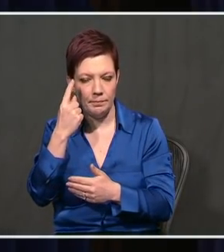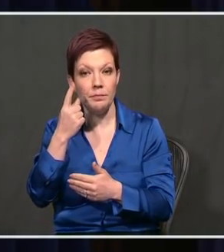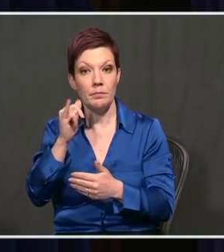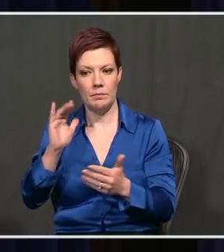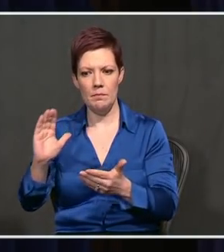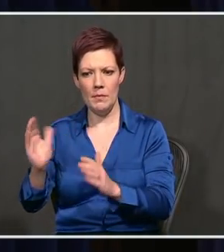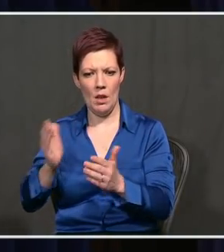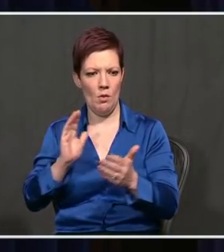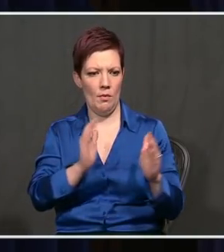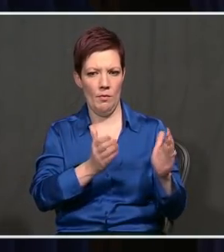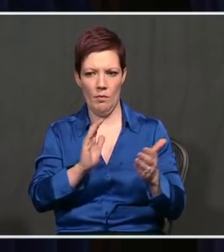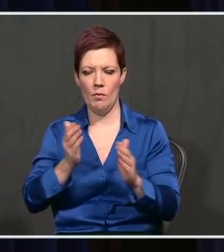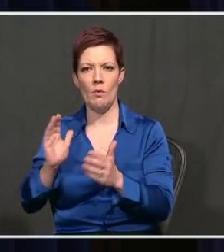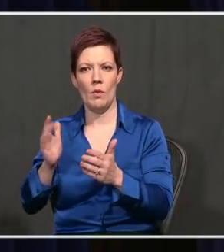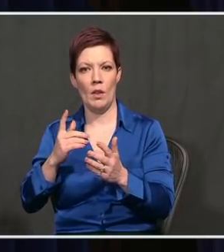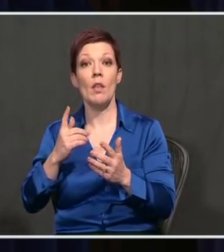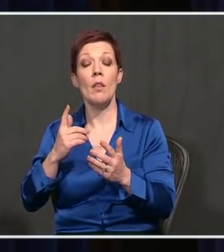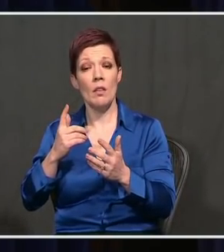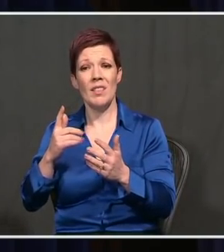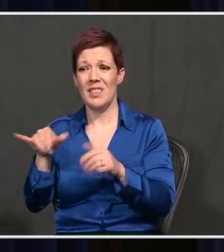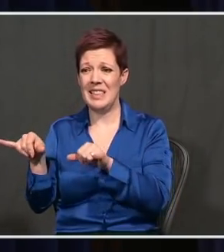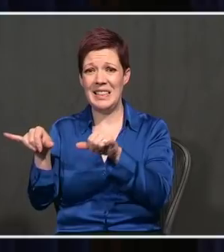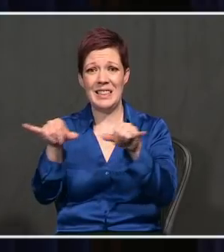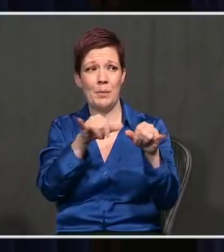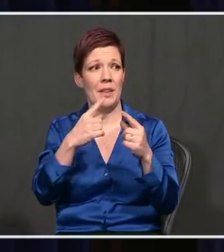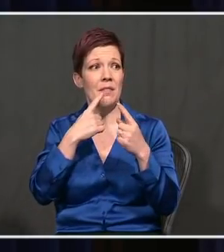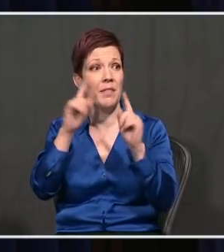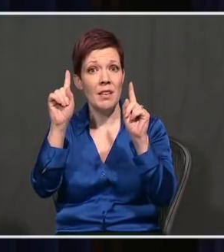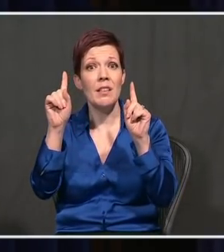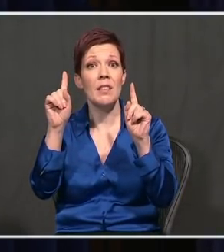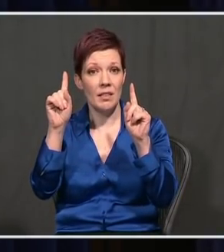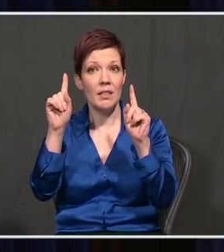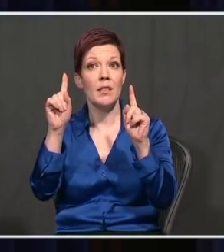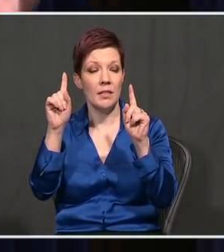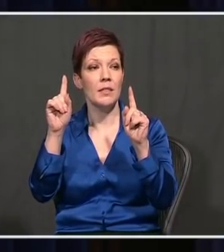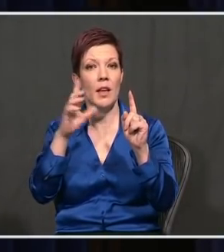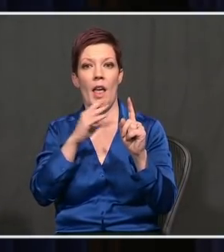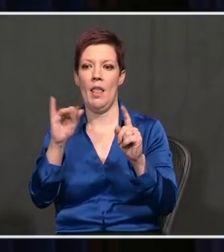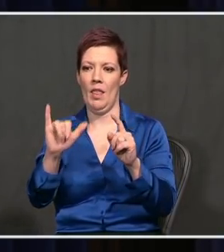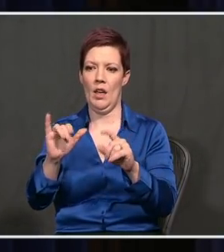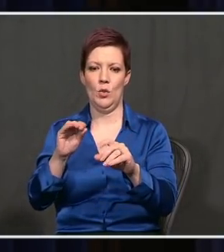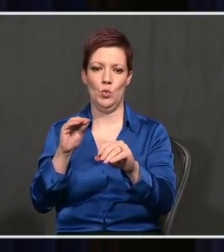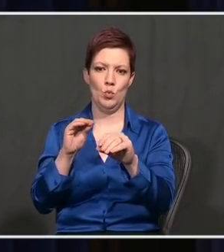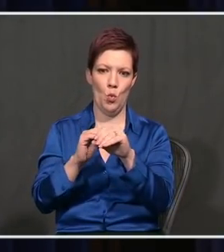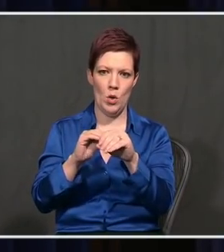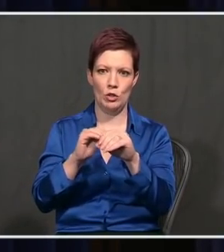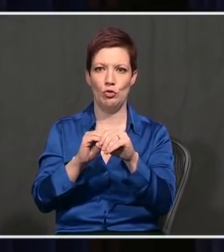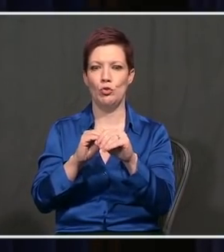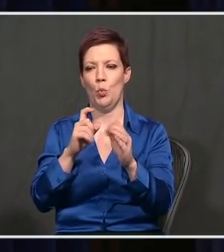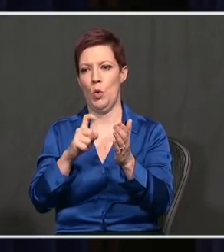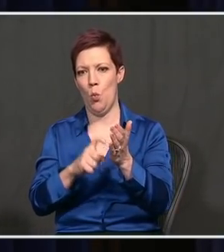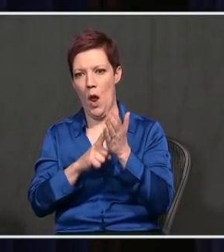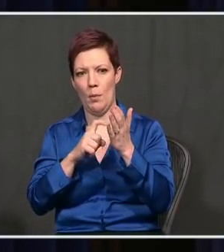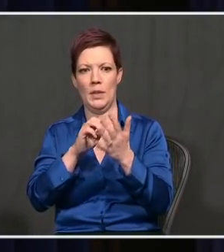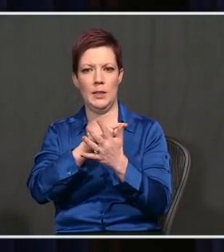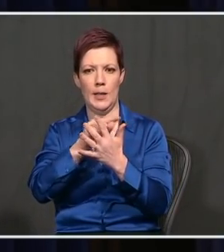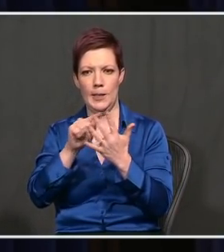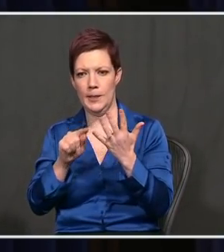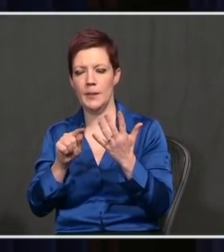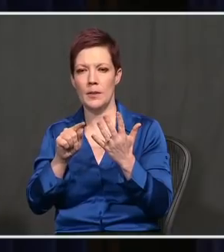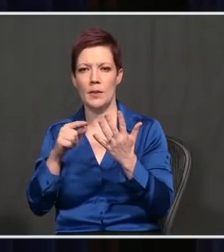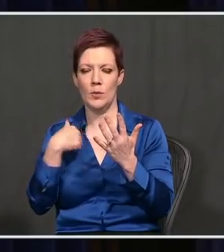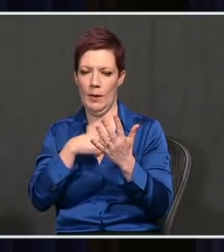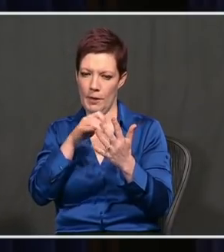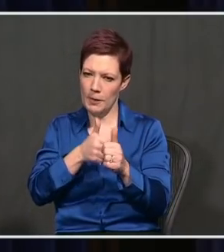efficacy and various advantages in terms of cold chain requirements and storage and